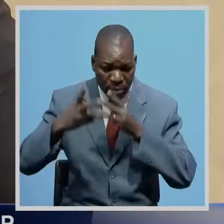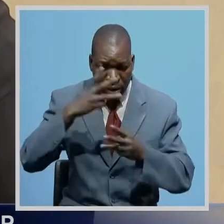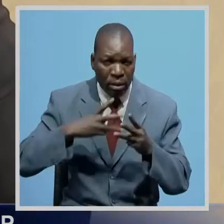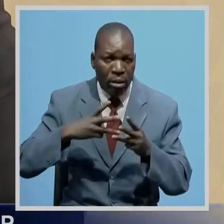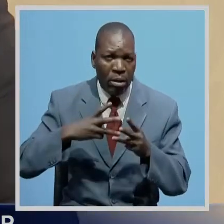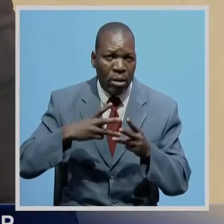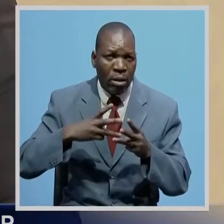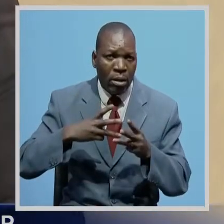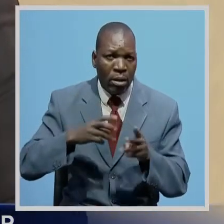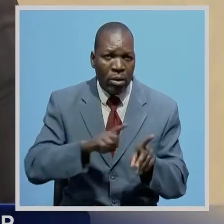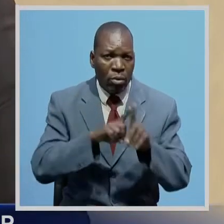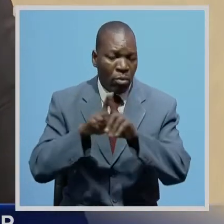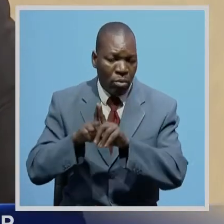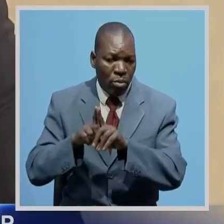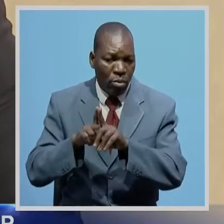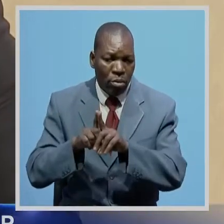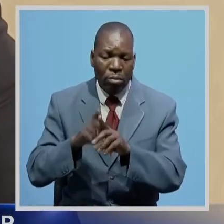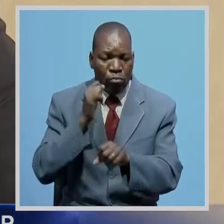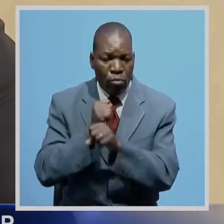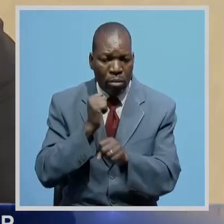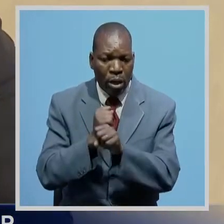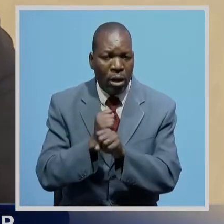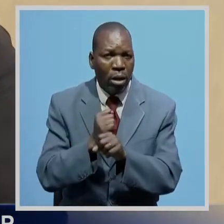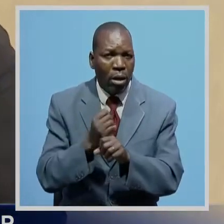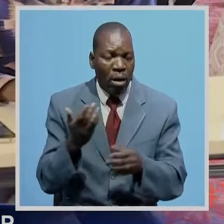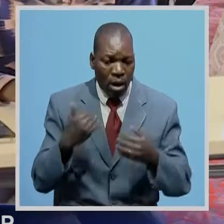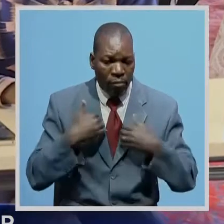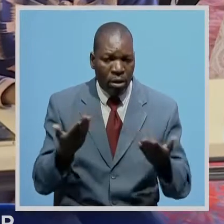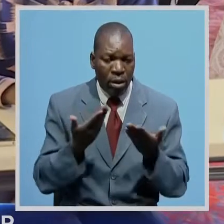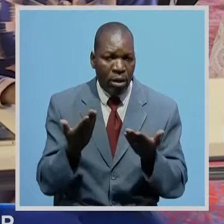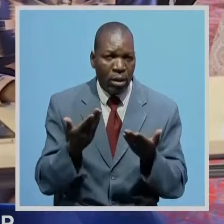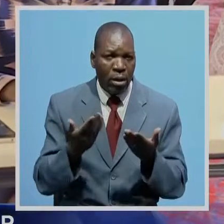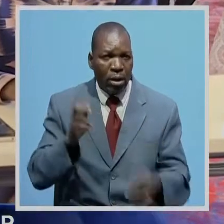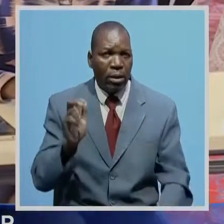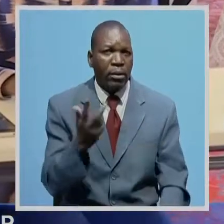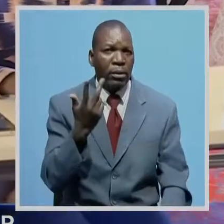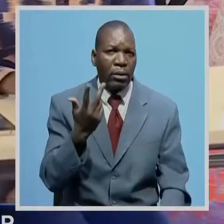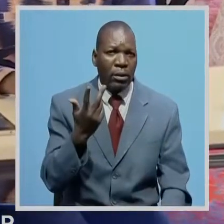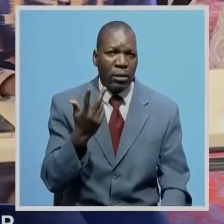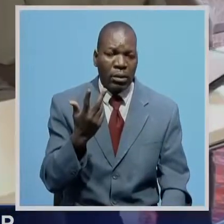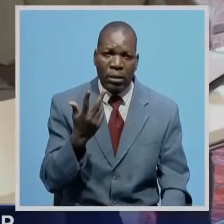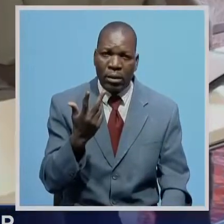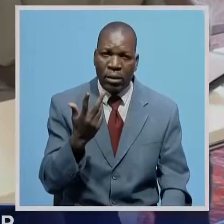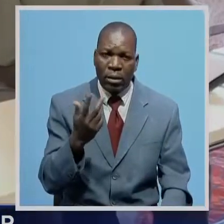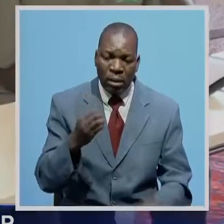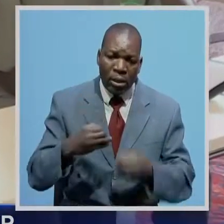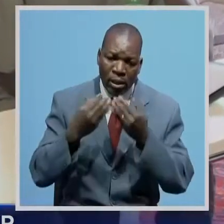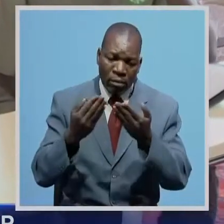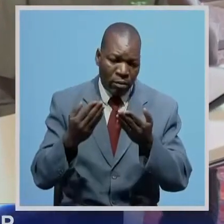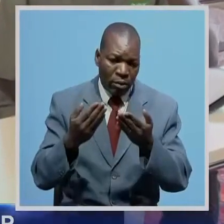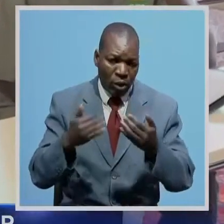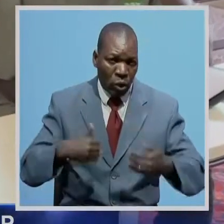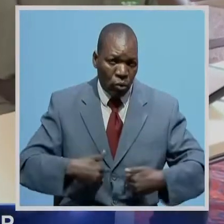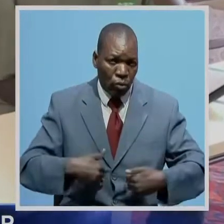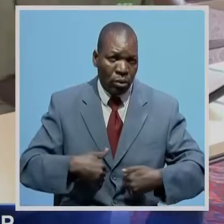youth empowerment and employment. Number three, to give the youth a platform to air